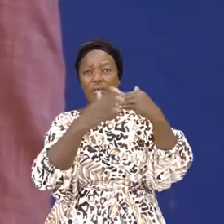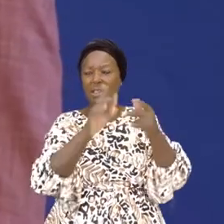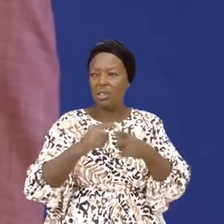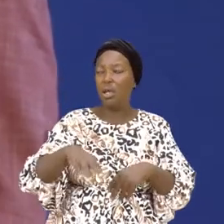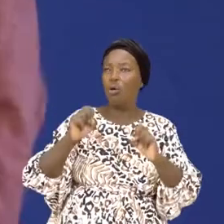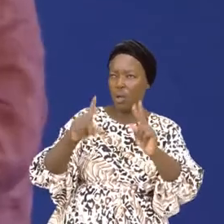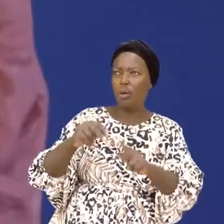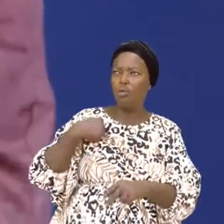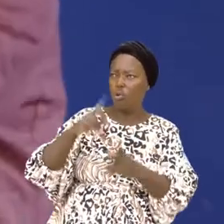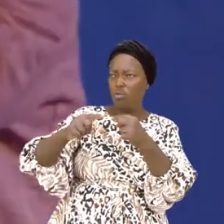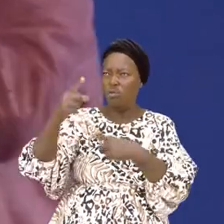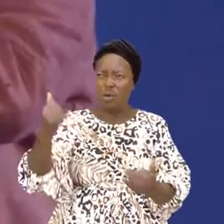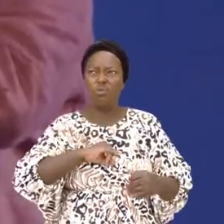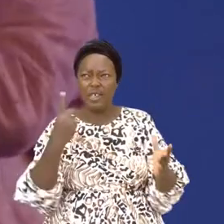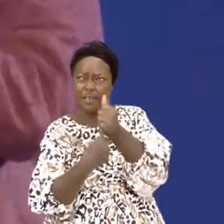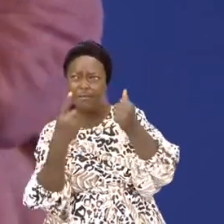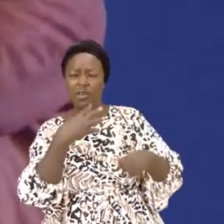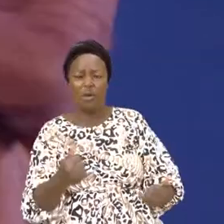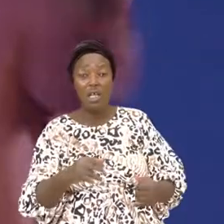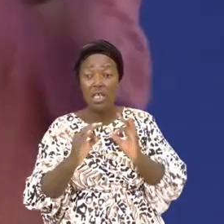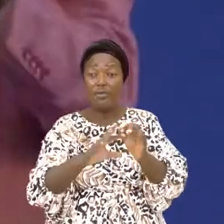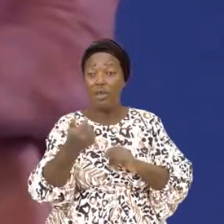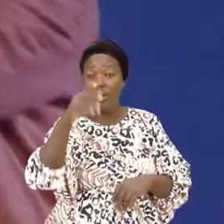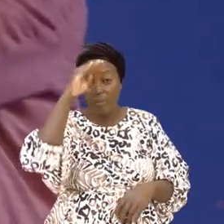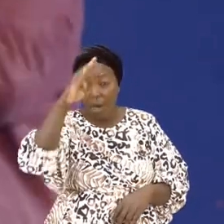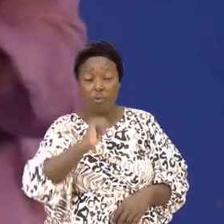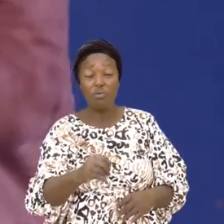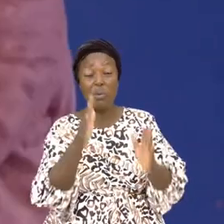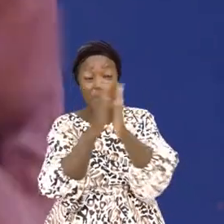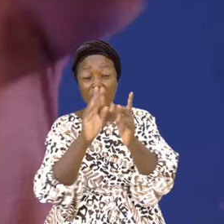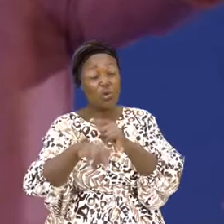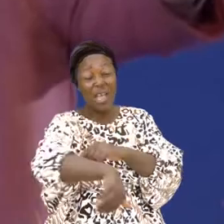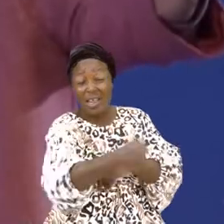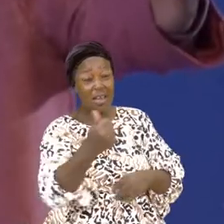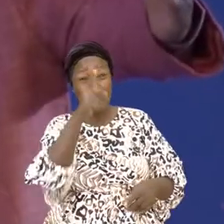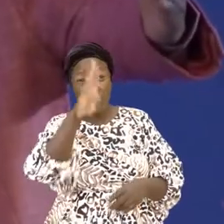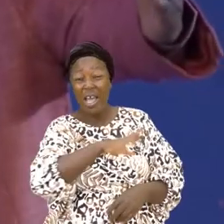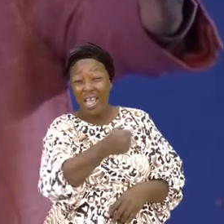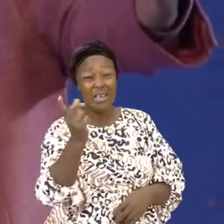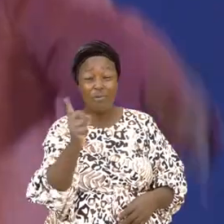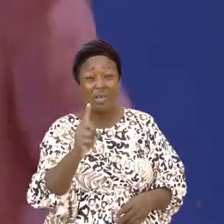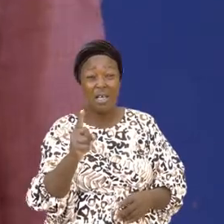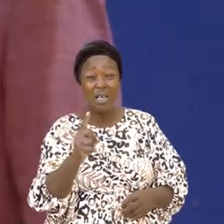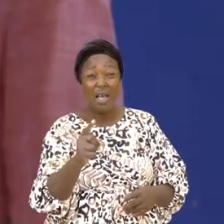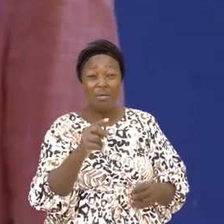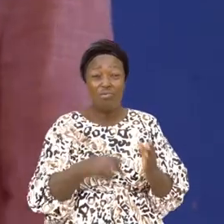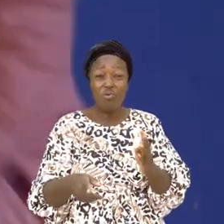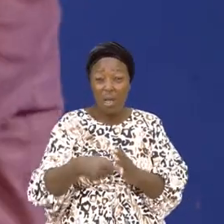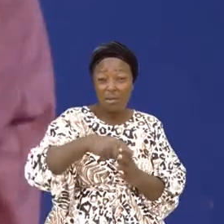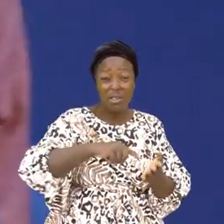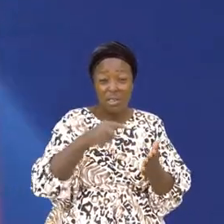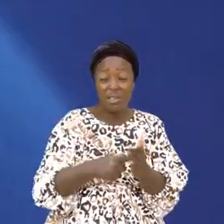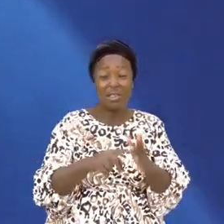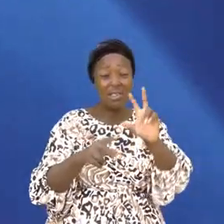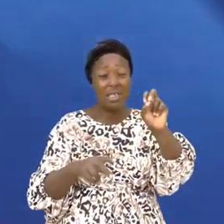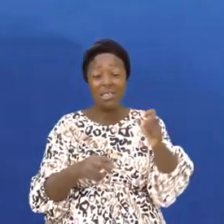anyone will pray to any God anywhere within these 30 days, he'll